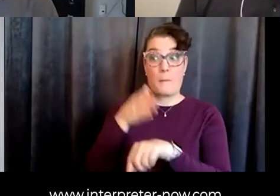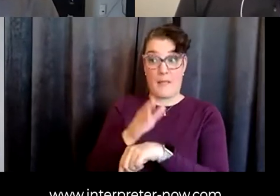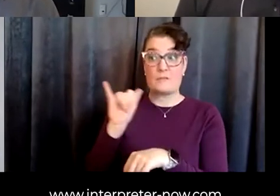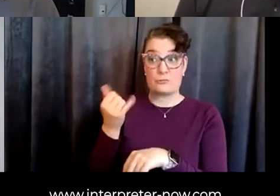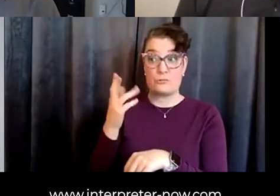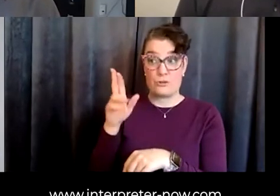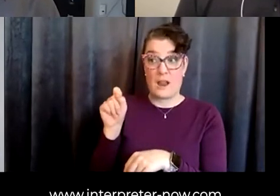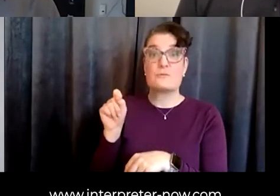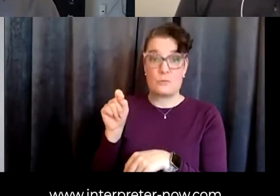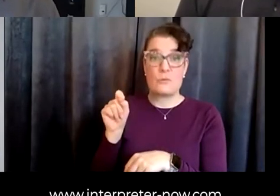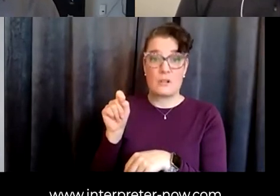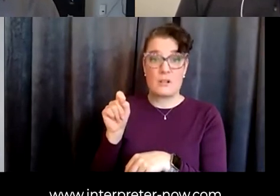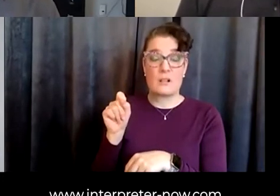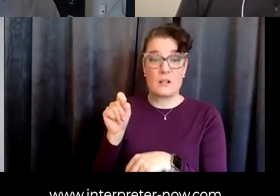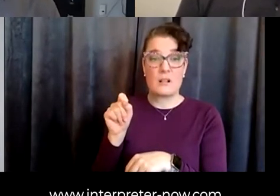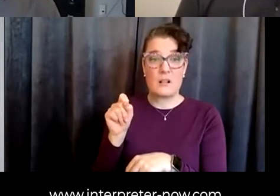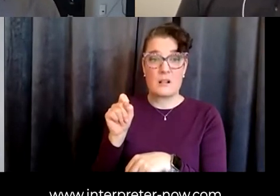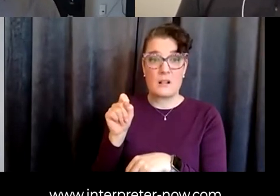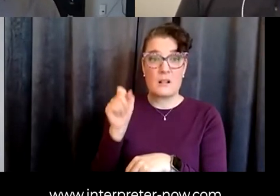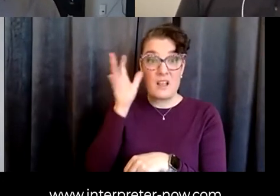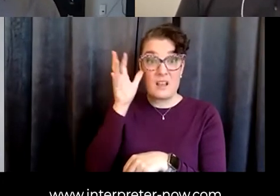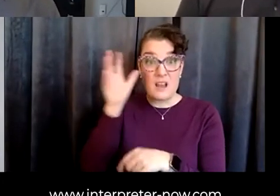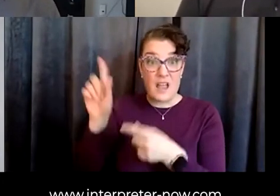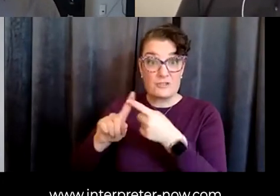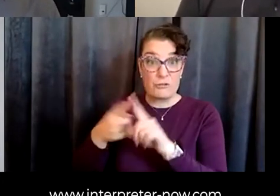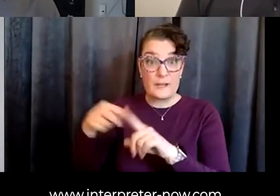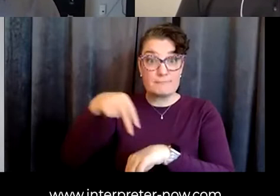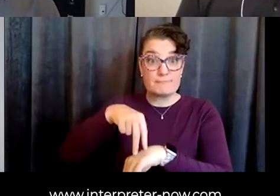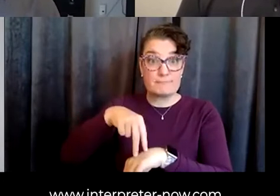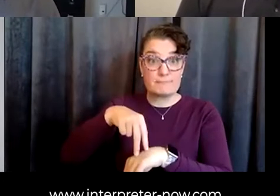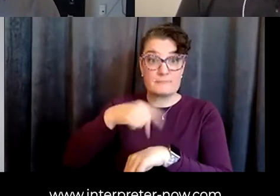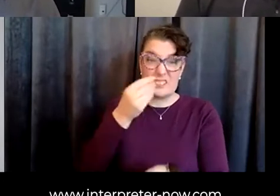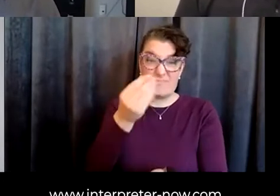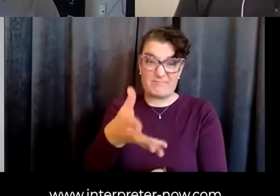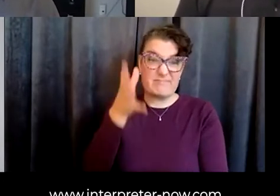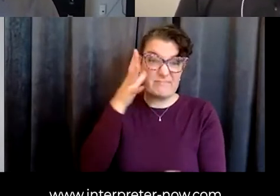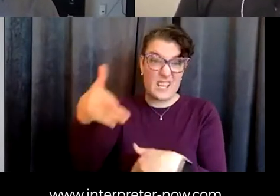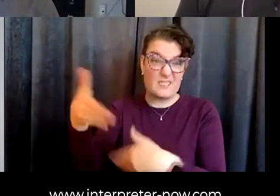was, and my dad's friend is waiting there saying, your dad's in the hospital.